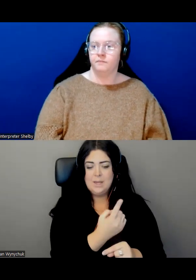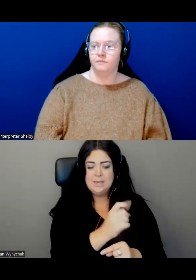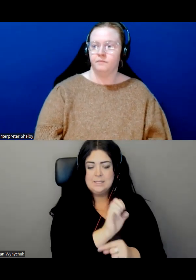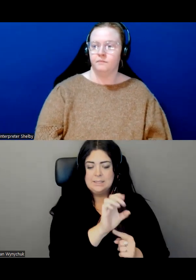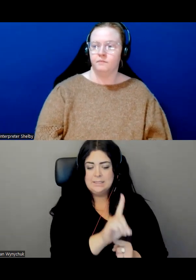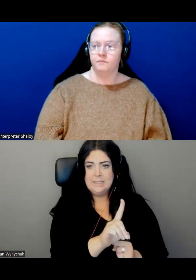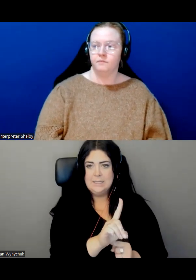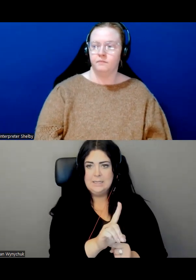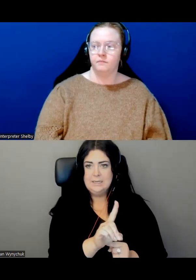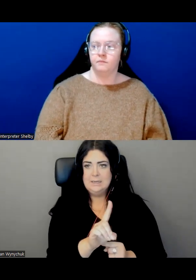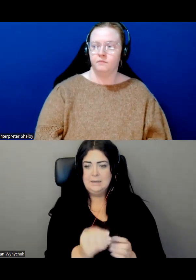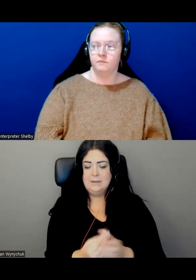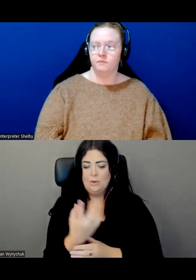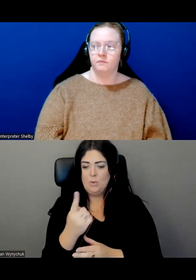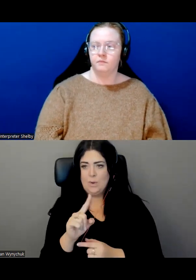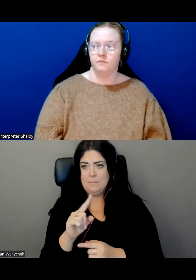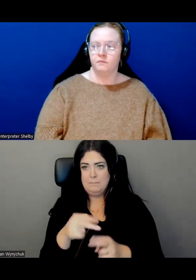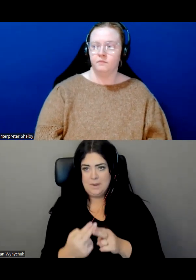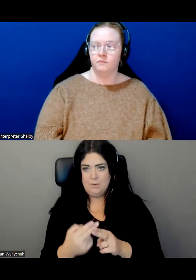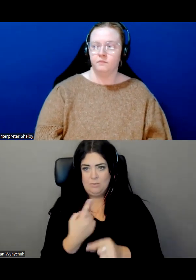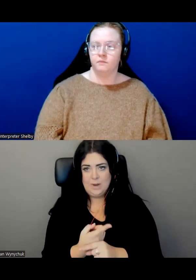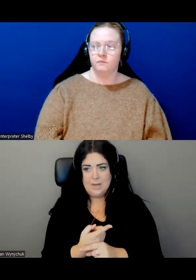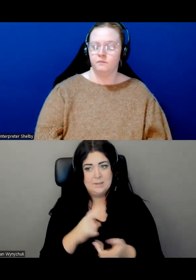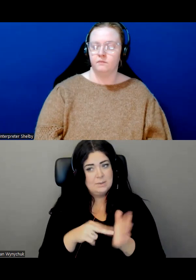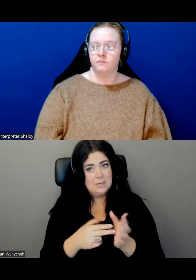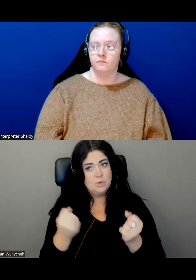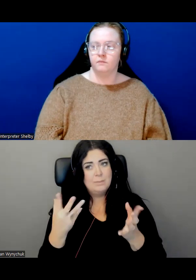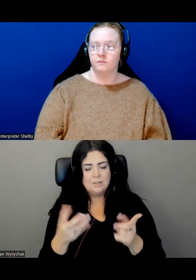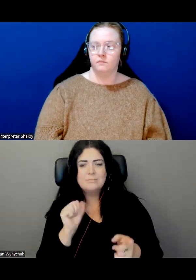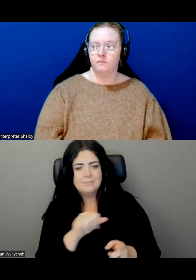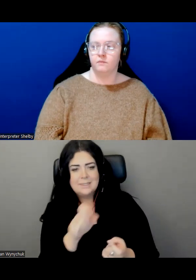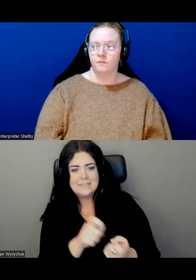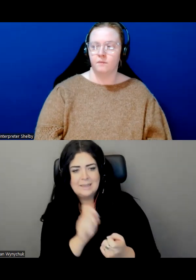potato can grow a pound. So is it too much being planted, Yeah, possibly? exactly.